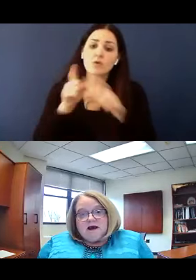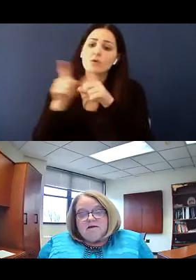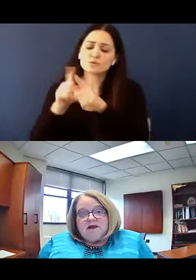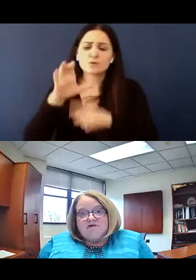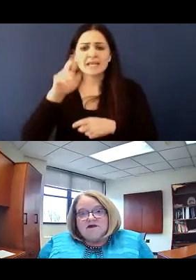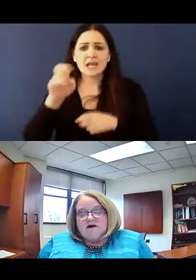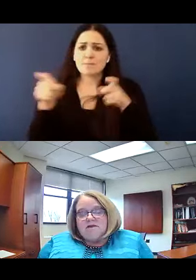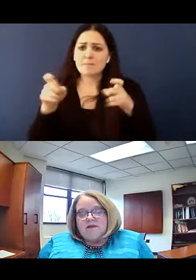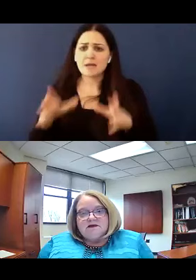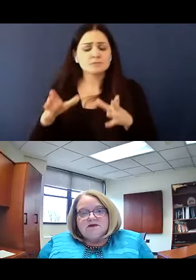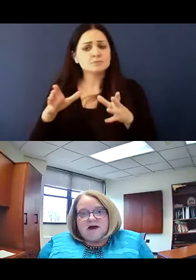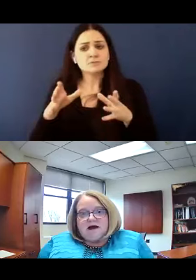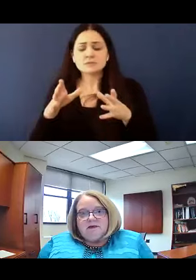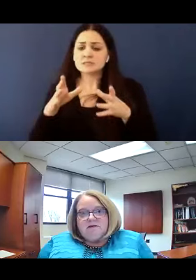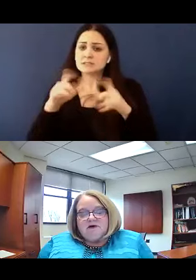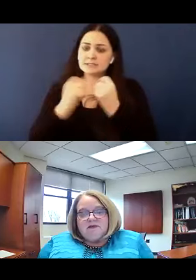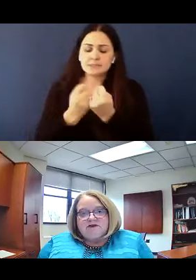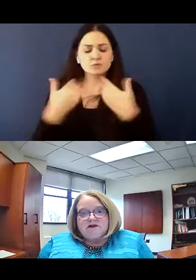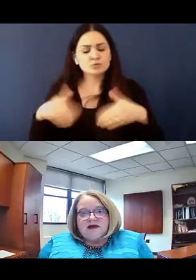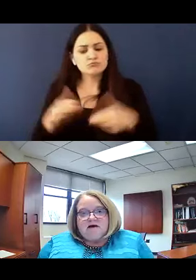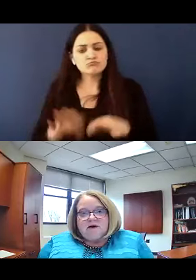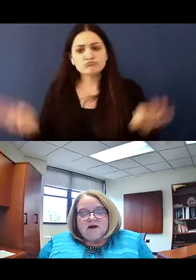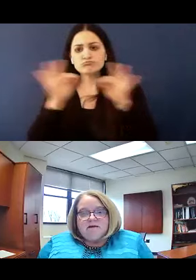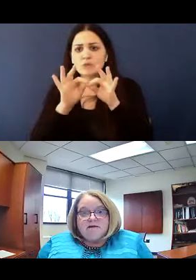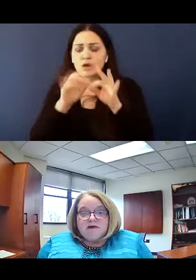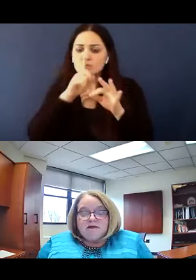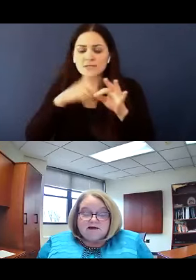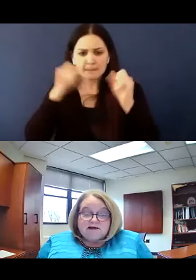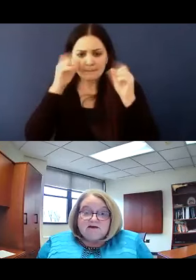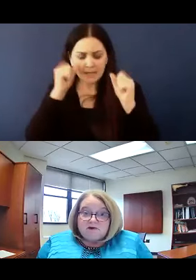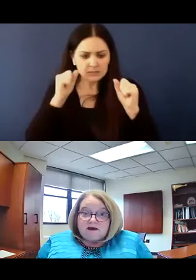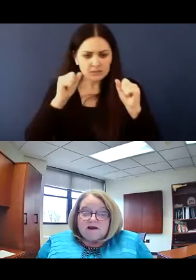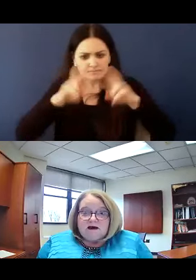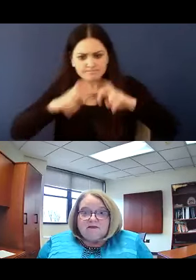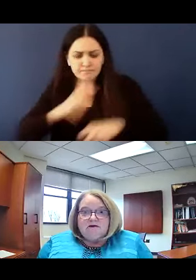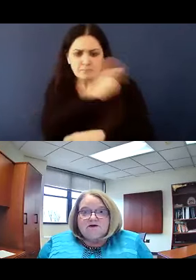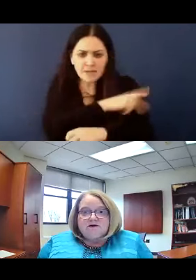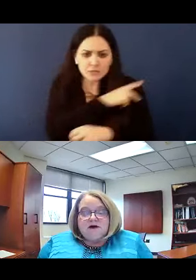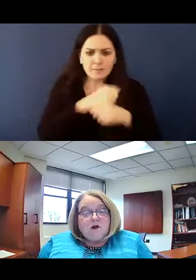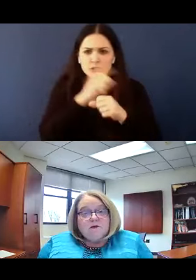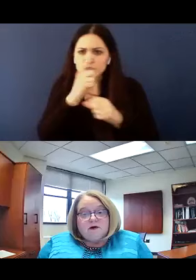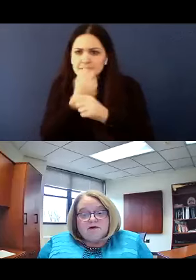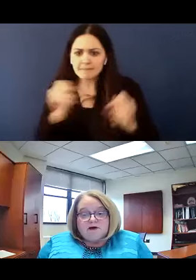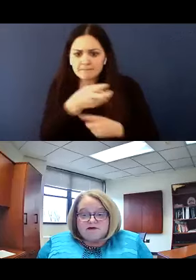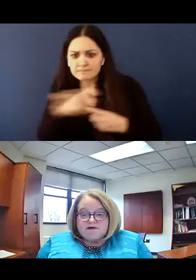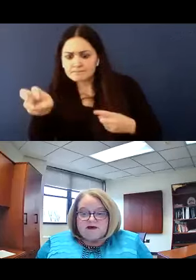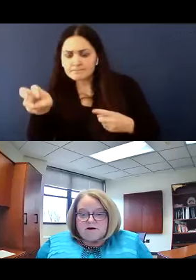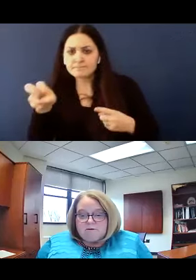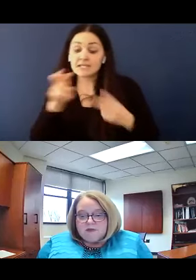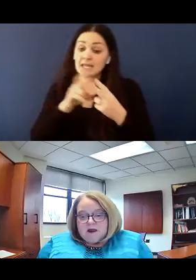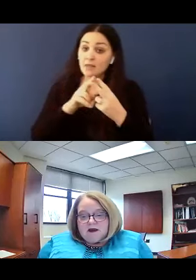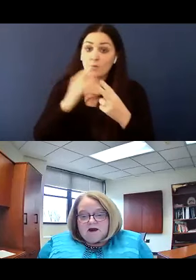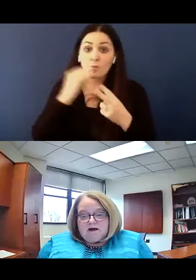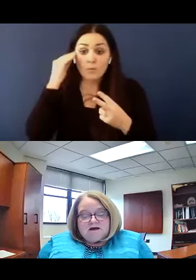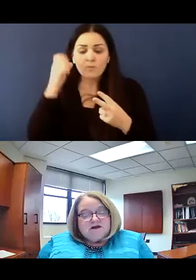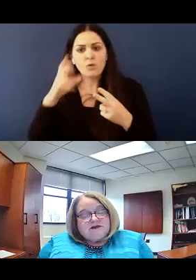team. They have done an amazing job moving patients out safely, either to home or other levels of